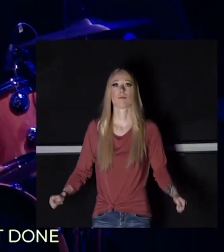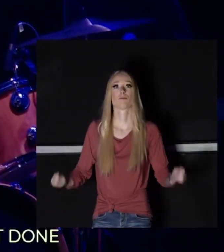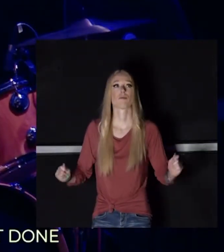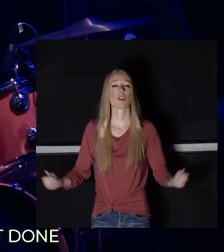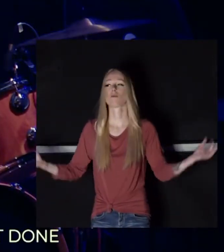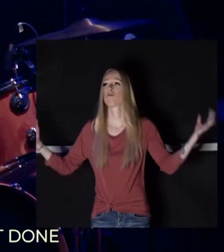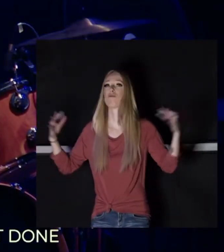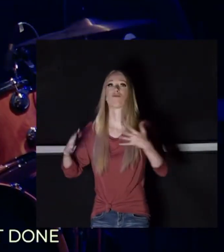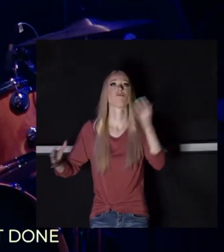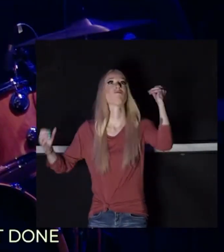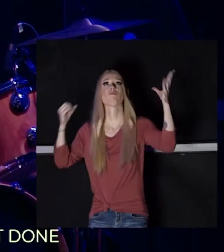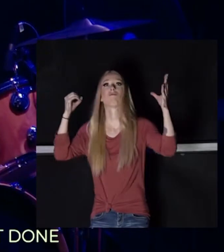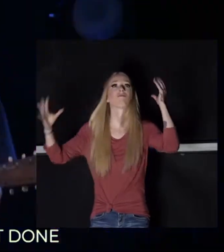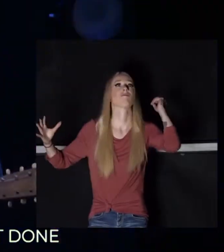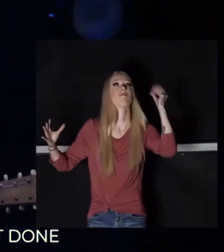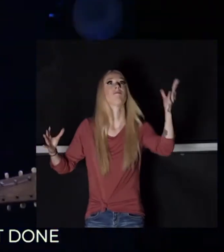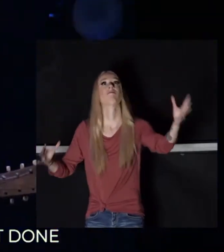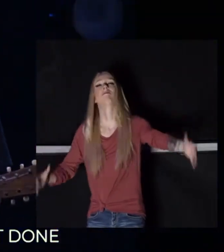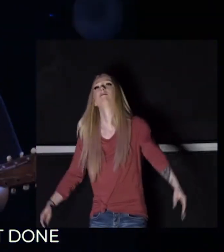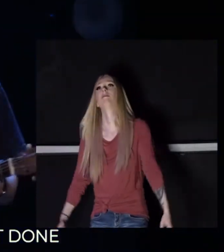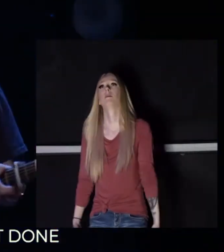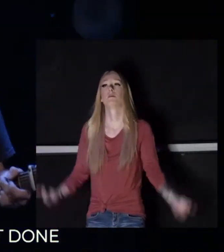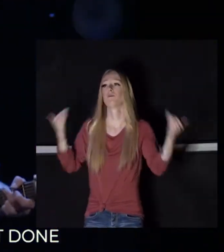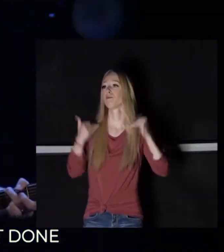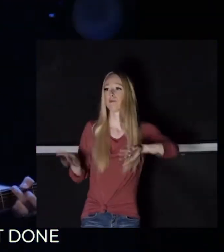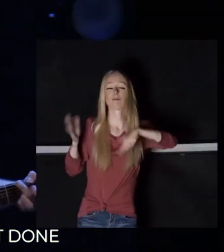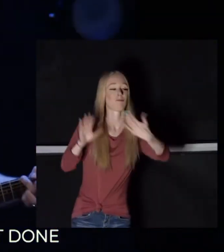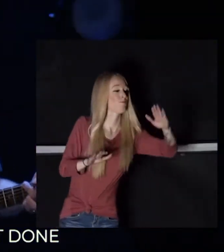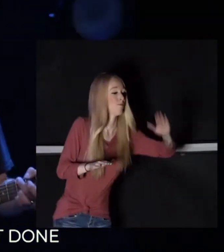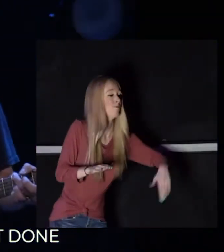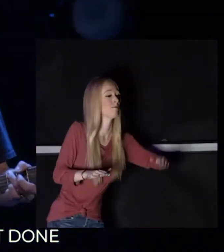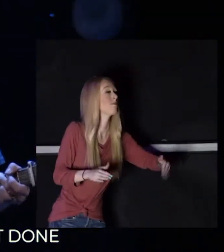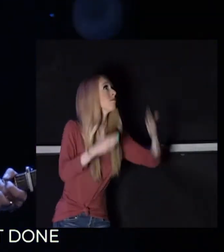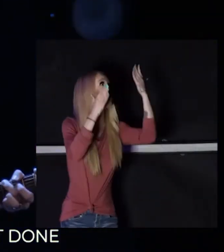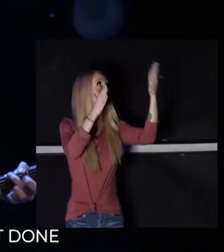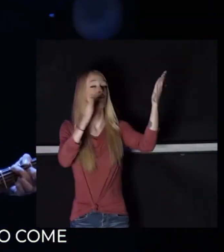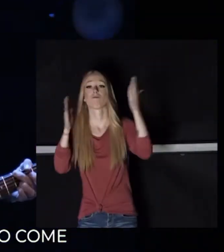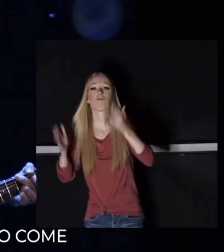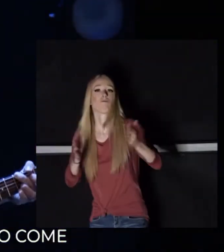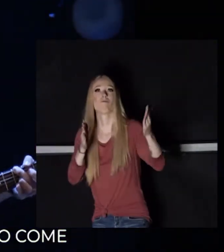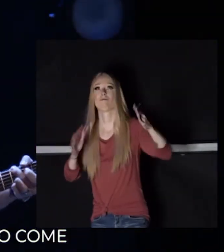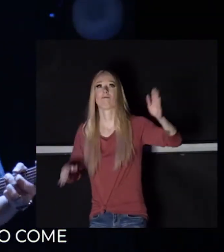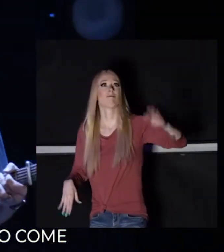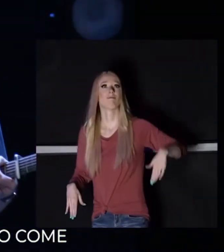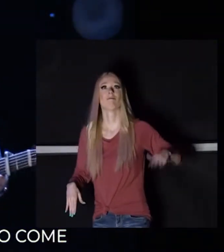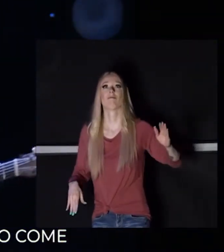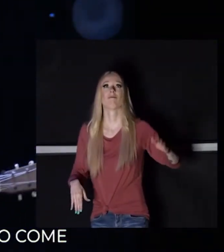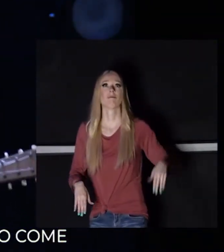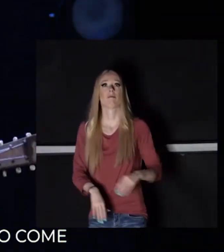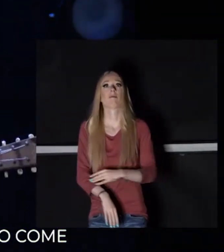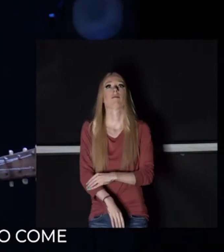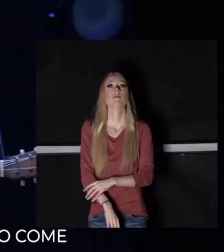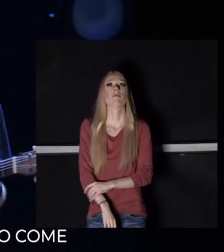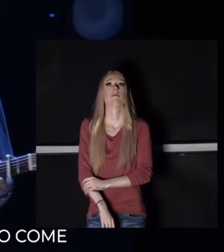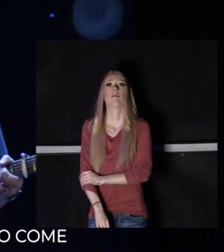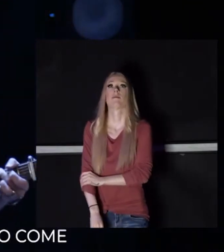Come on, we declare this together, you sing. If I'm not dead, then you're not done.